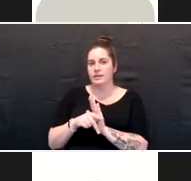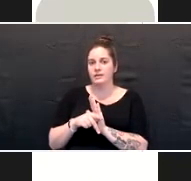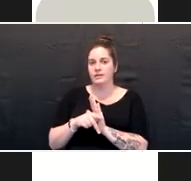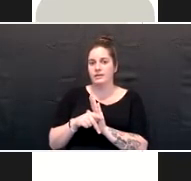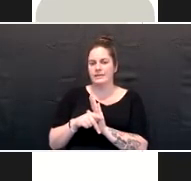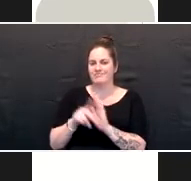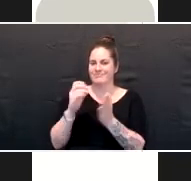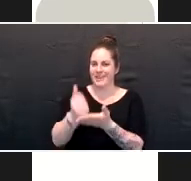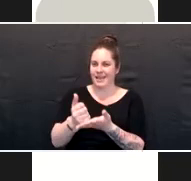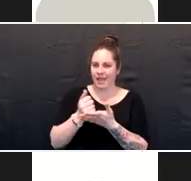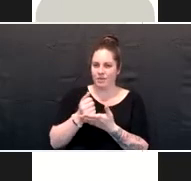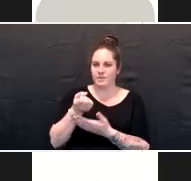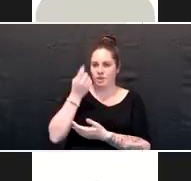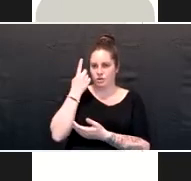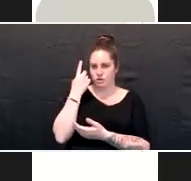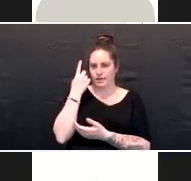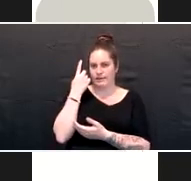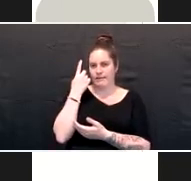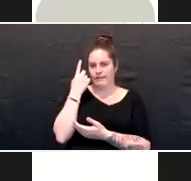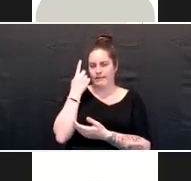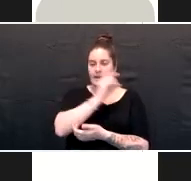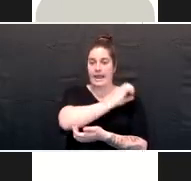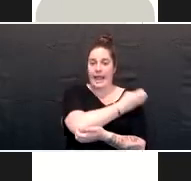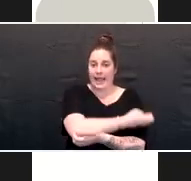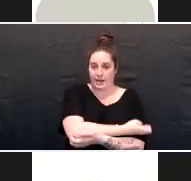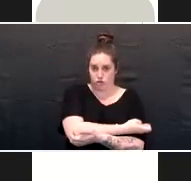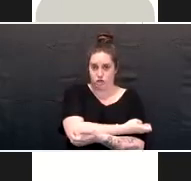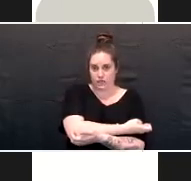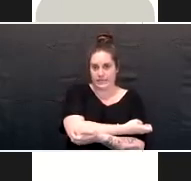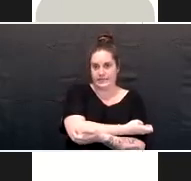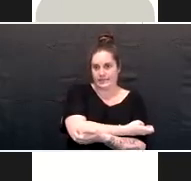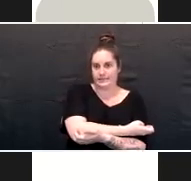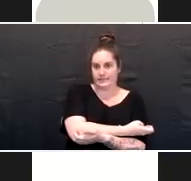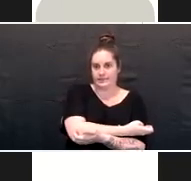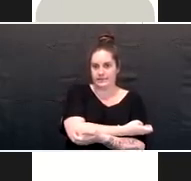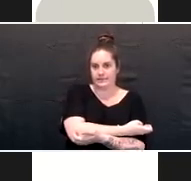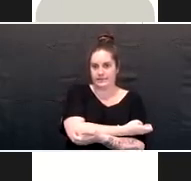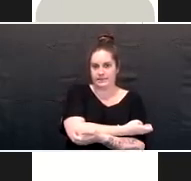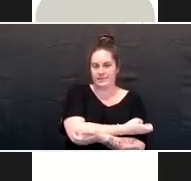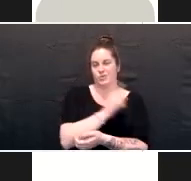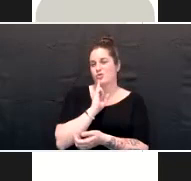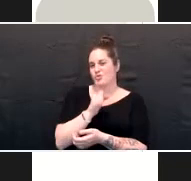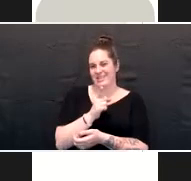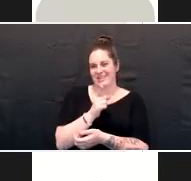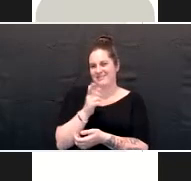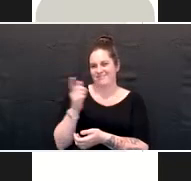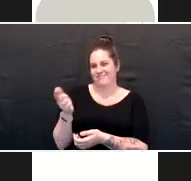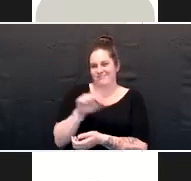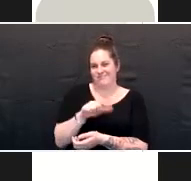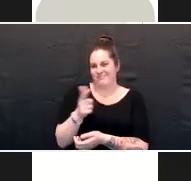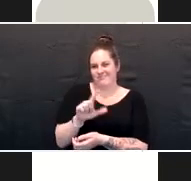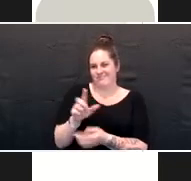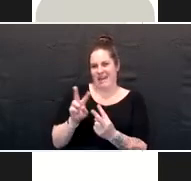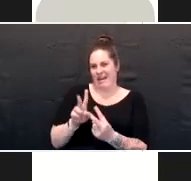to understand energy as well because they're interchangeable. So here